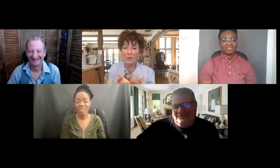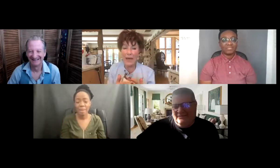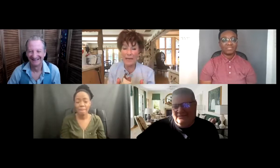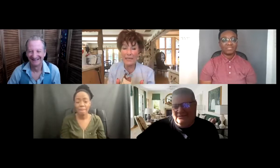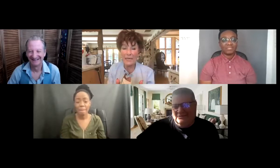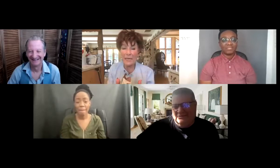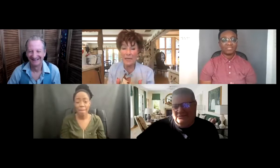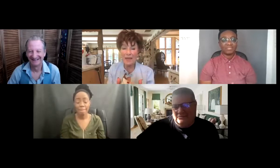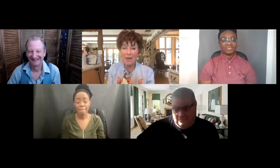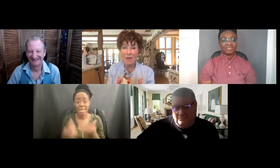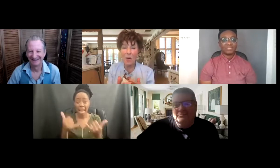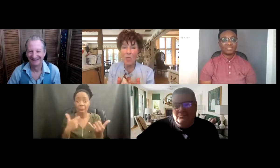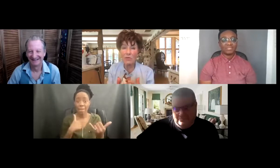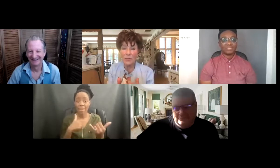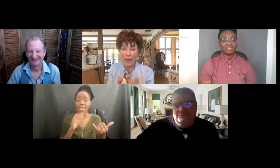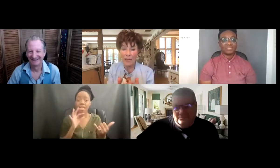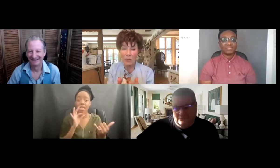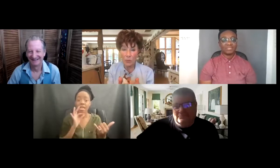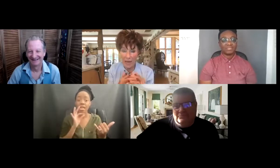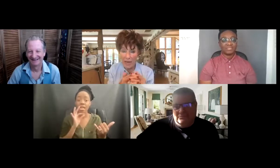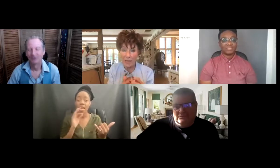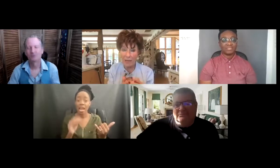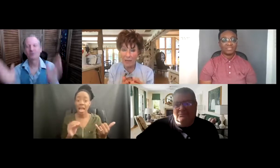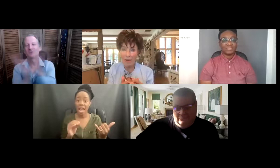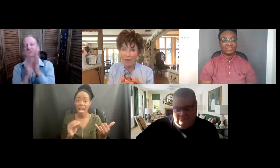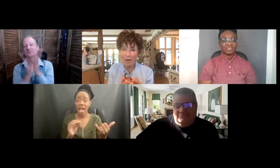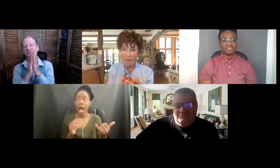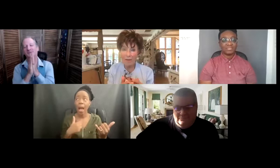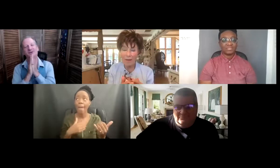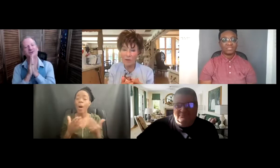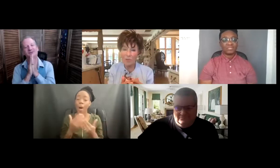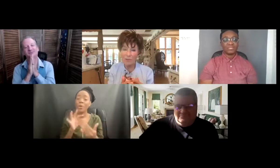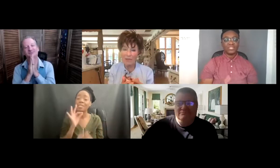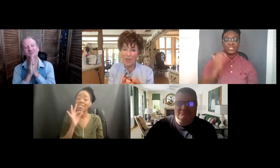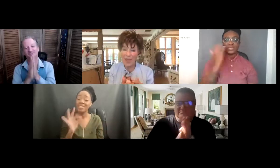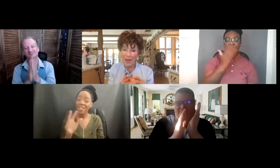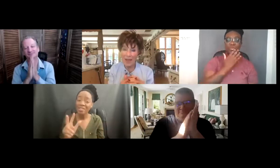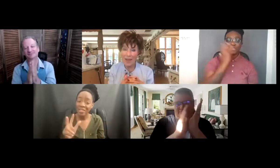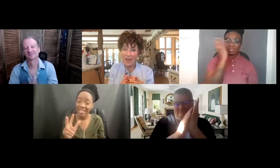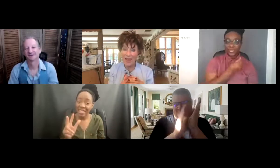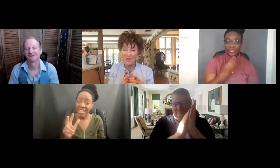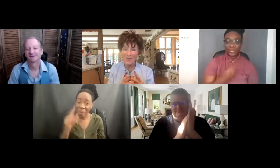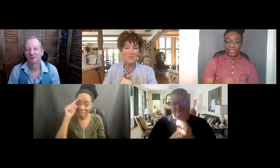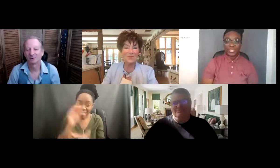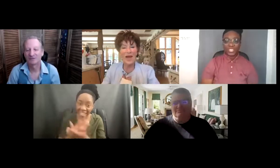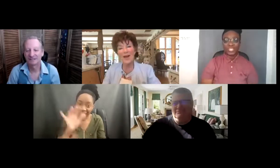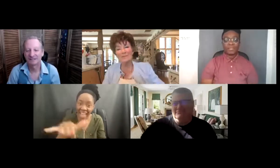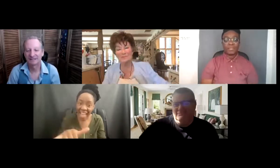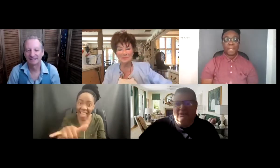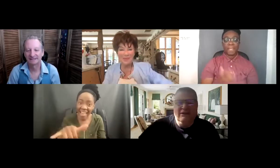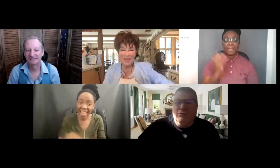now 90, almost 93. Ooh, beautiful. Can you believe that?